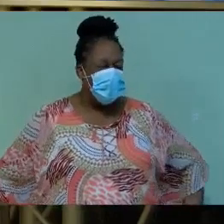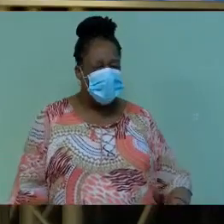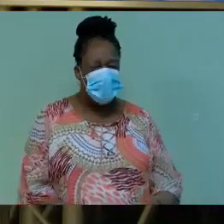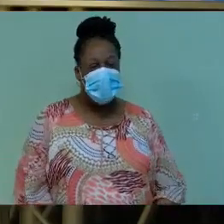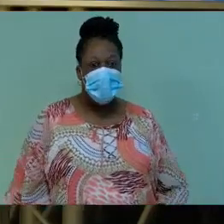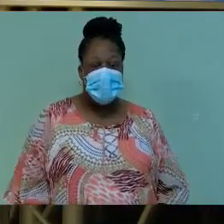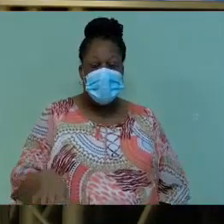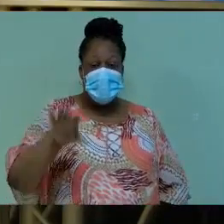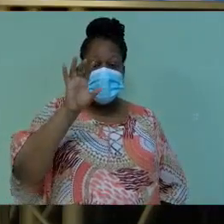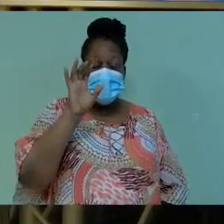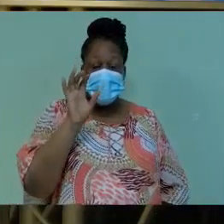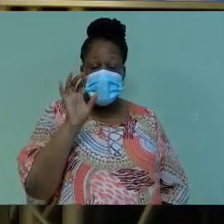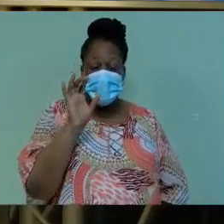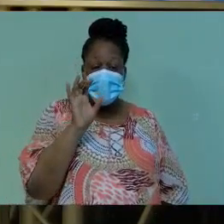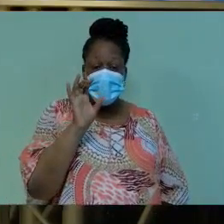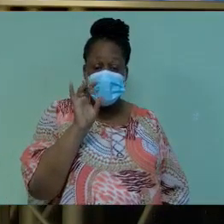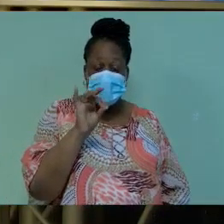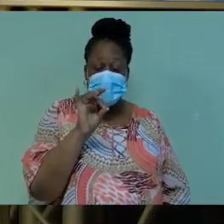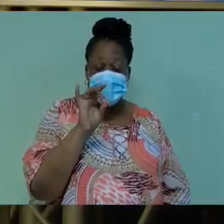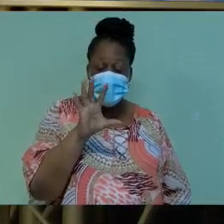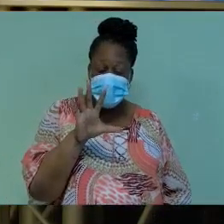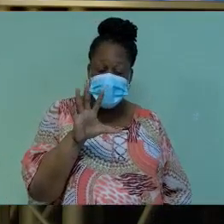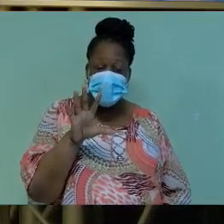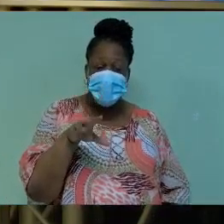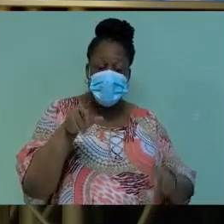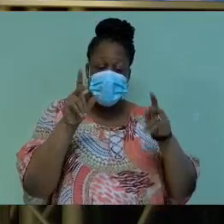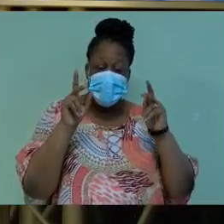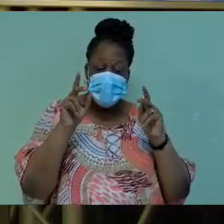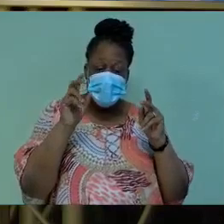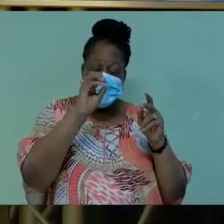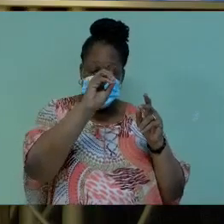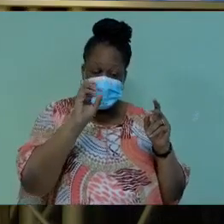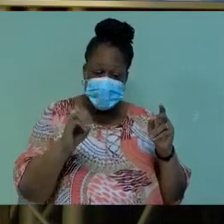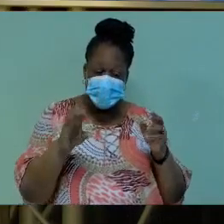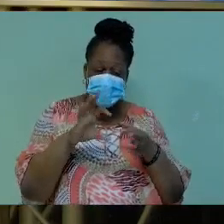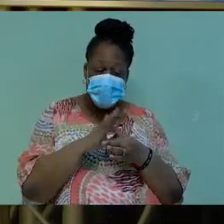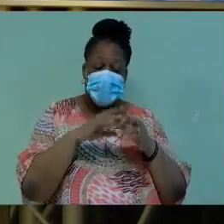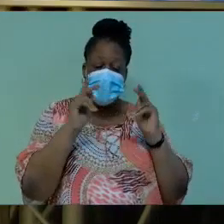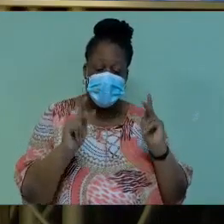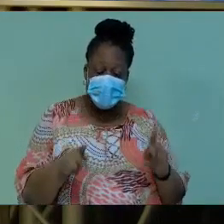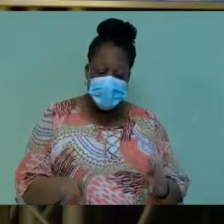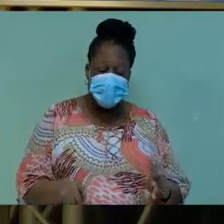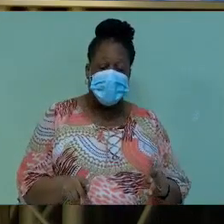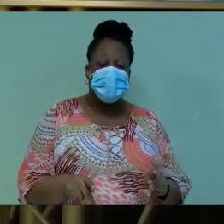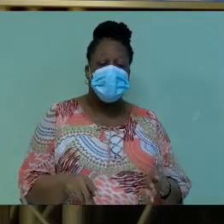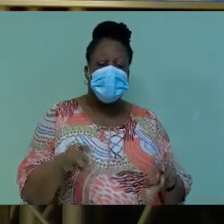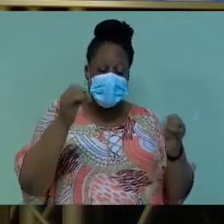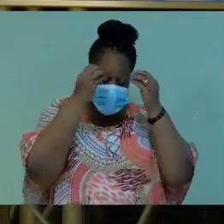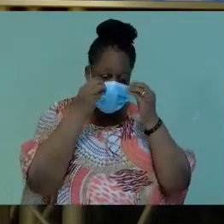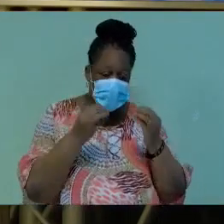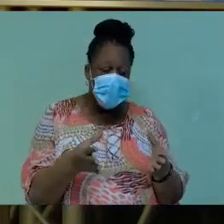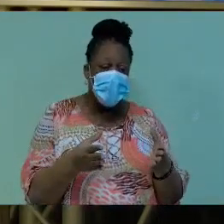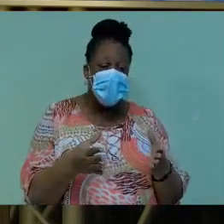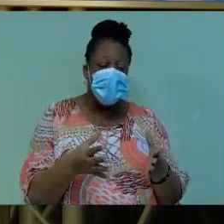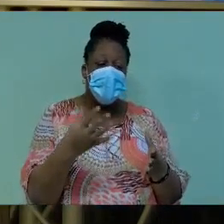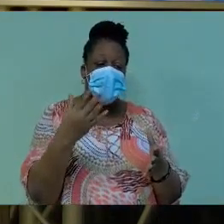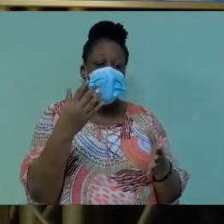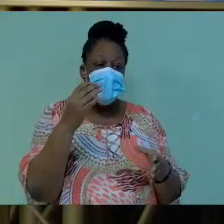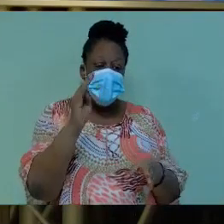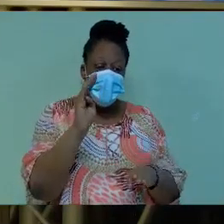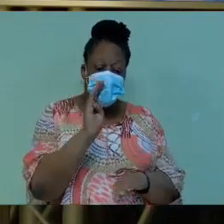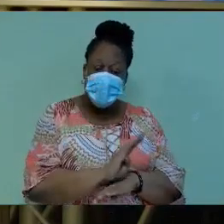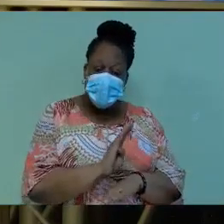compliance is being seen gradually increasing by the business sector. So thank you to the statistician